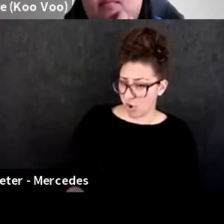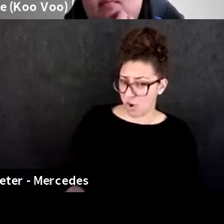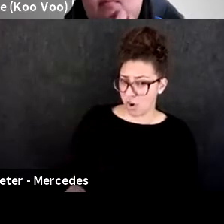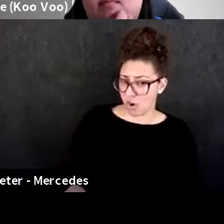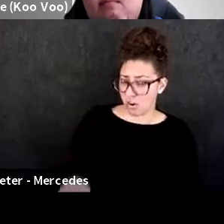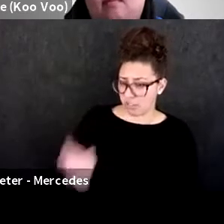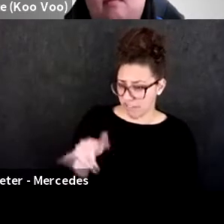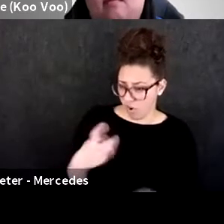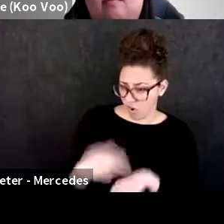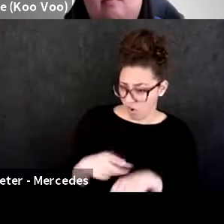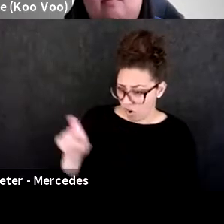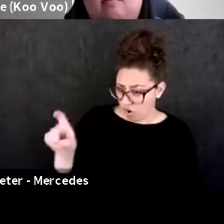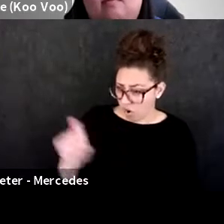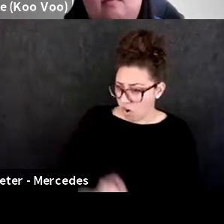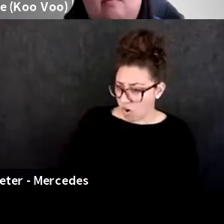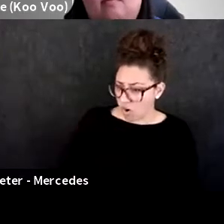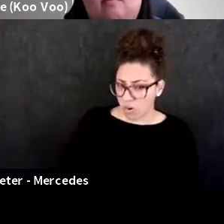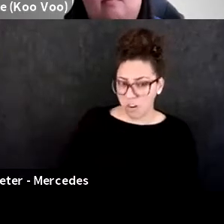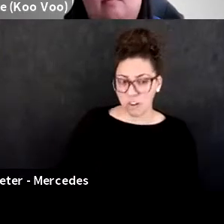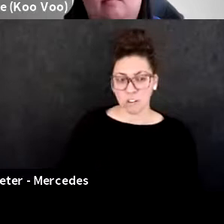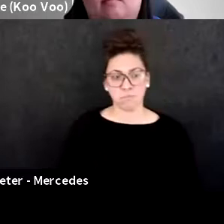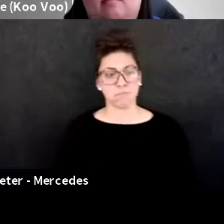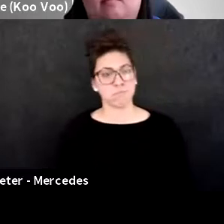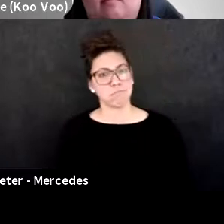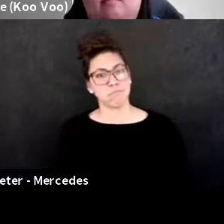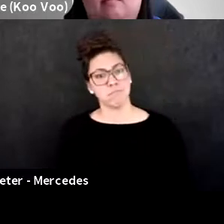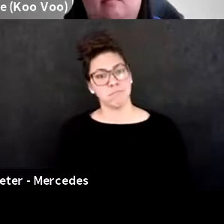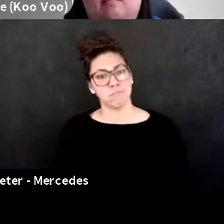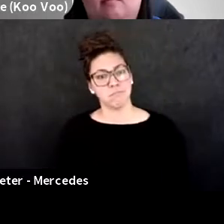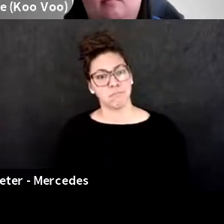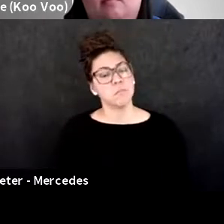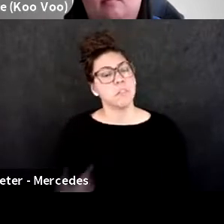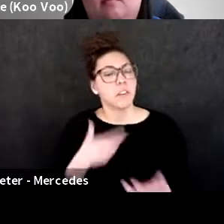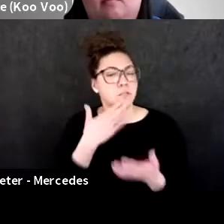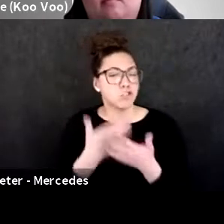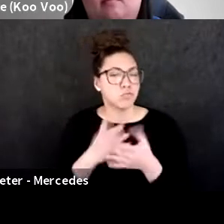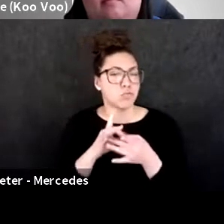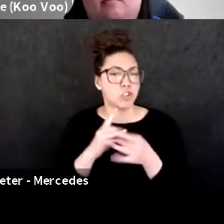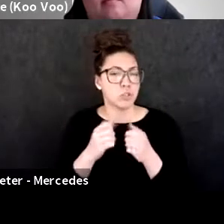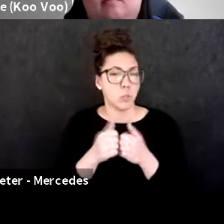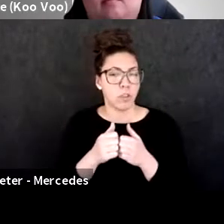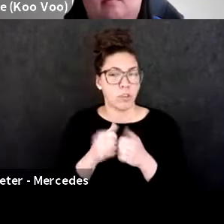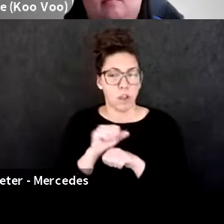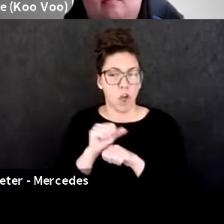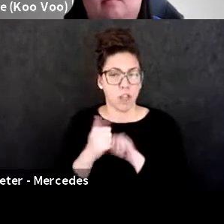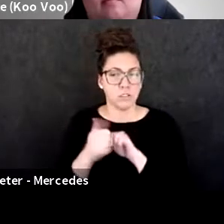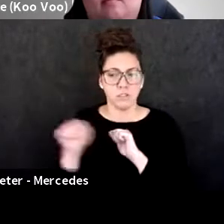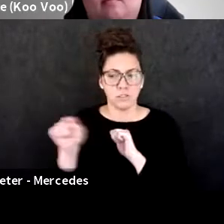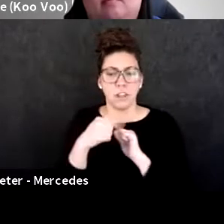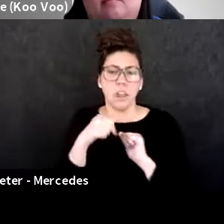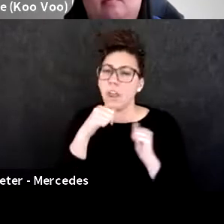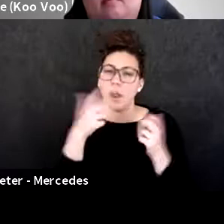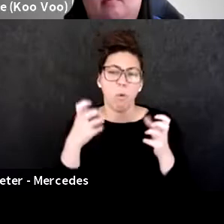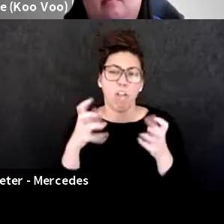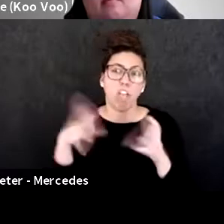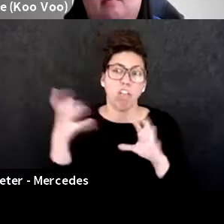Is that hard to pronounce? Or, you know, so. And I have good relationships with my colleagues. I'm not looking to always stir